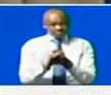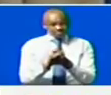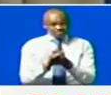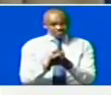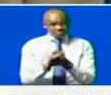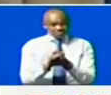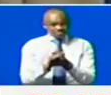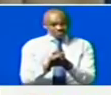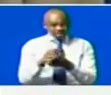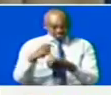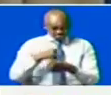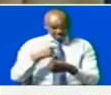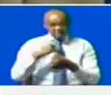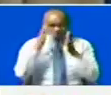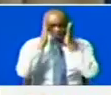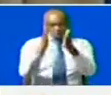and commit to